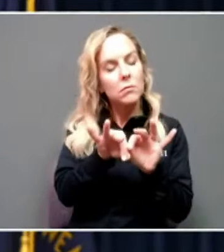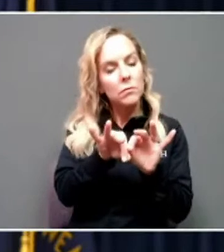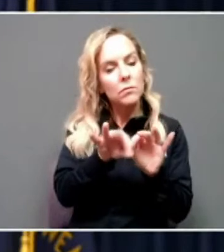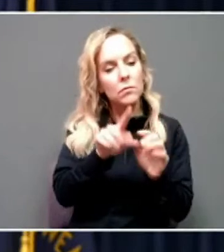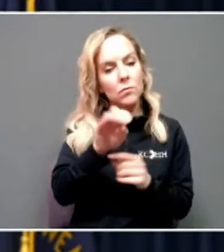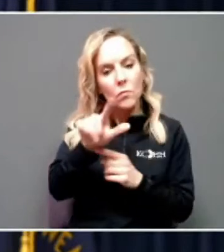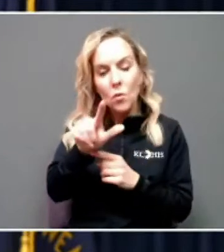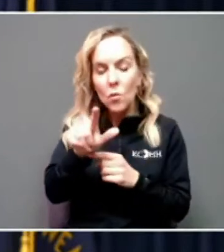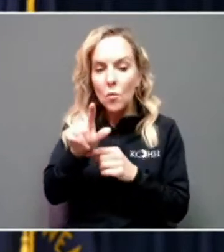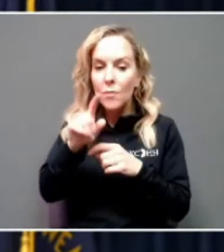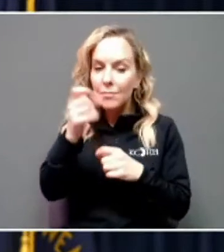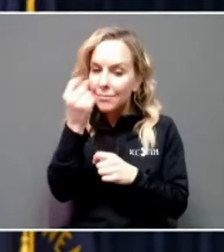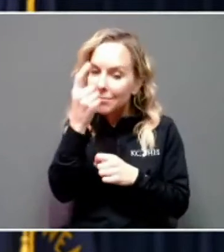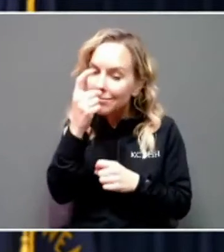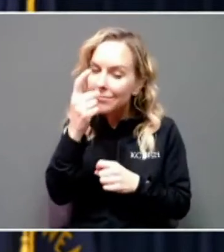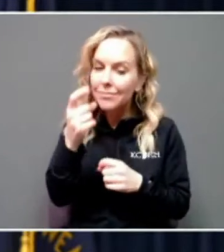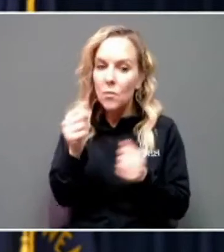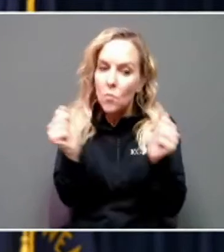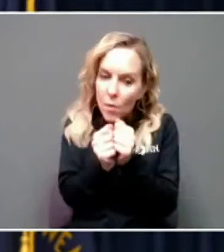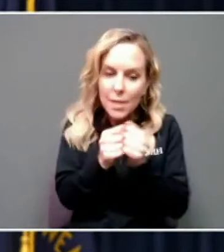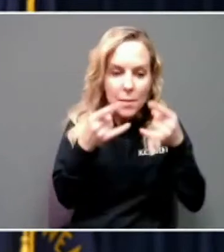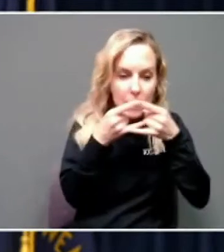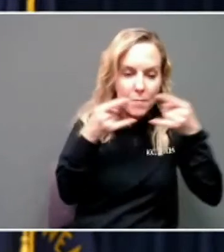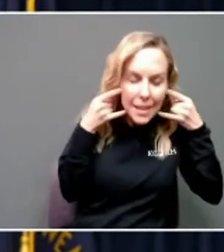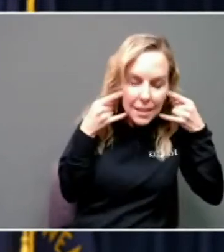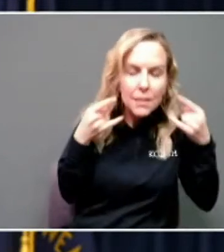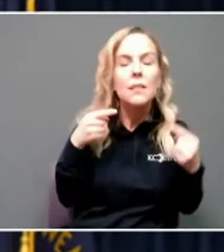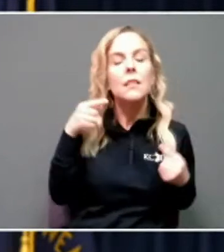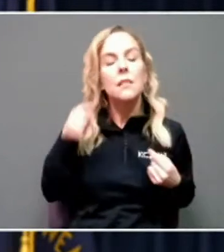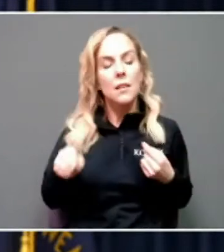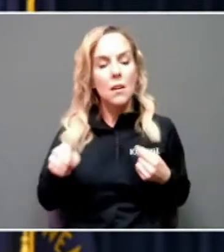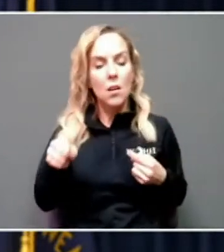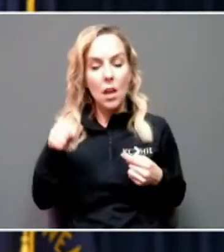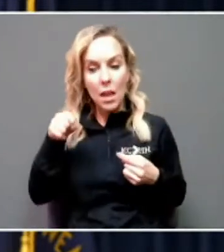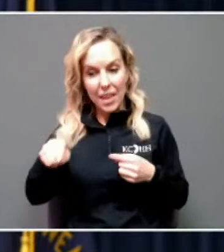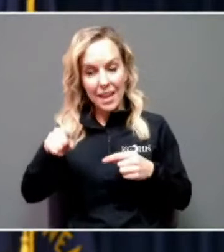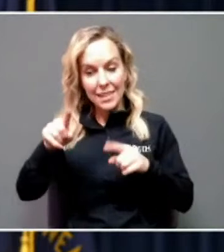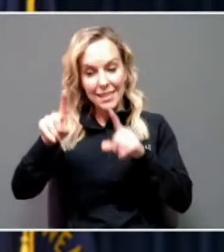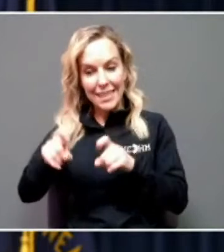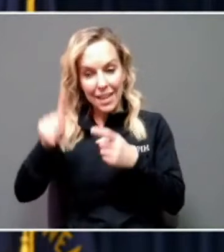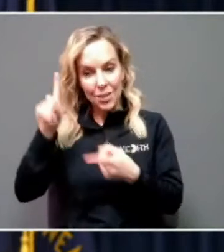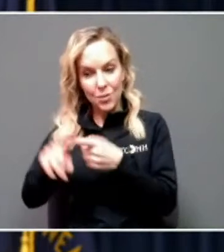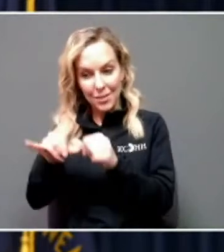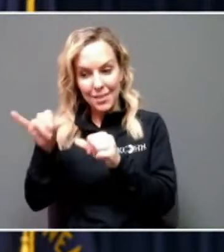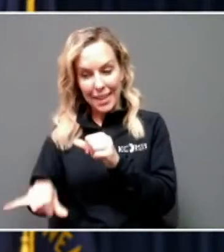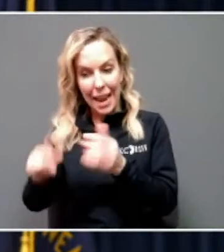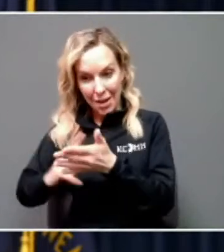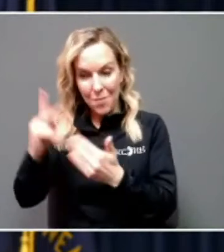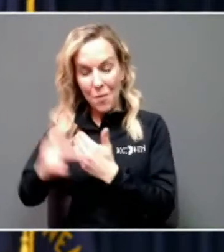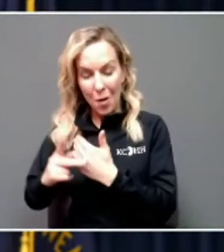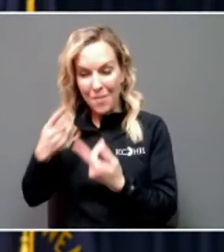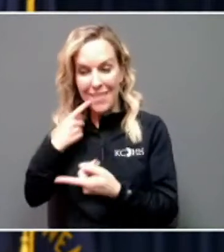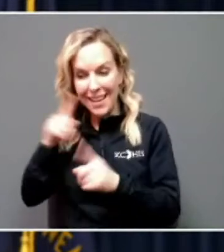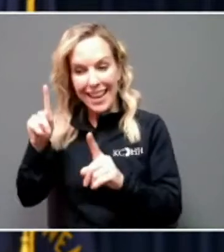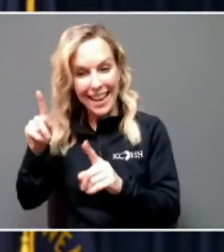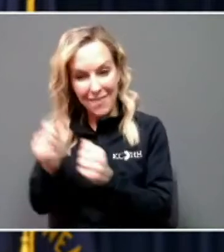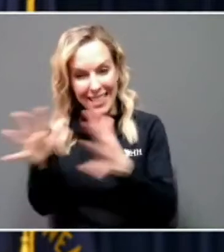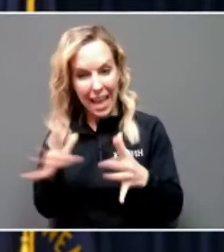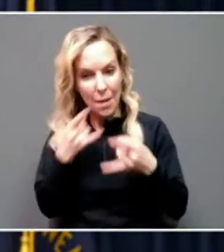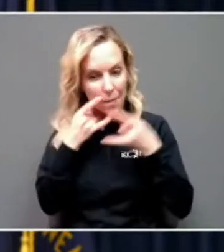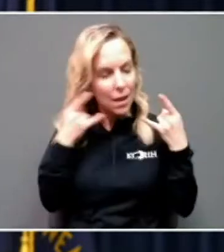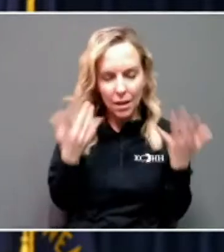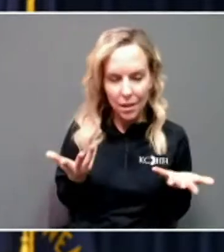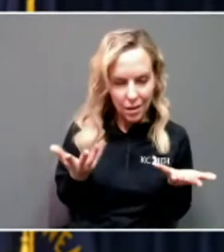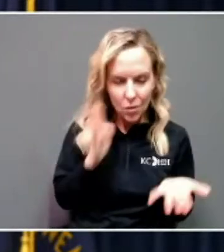masking. A test to stay program where you don't have universal masking might not help a lot, because by the time you